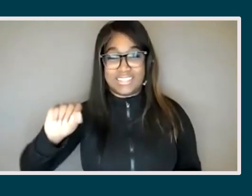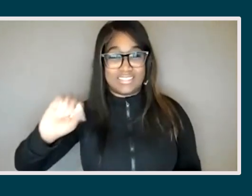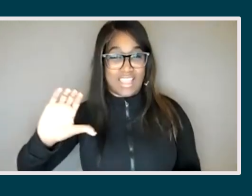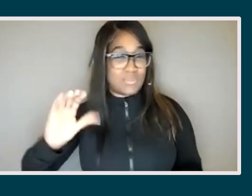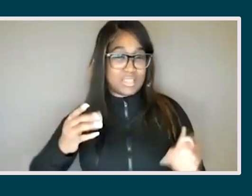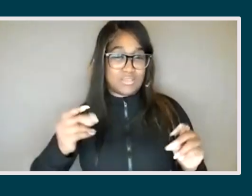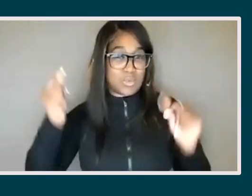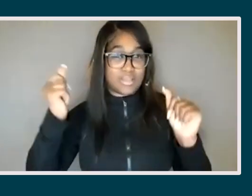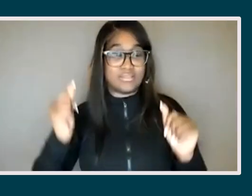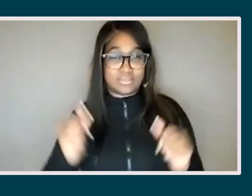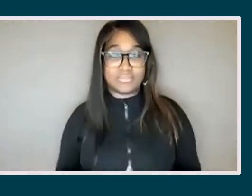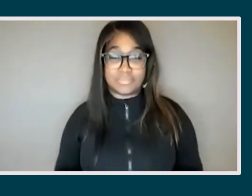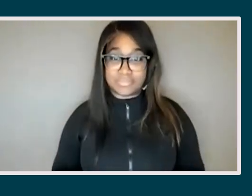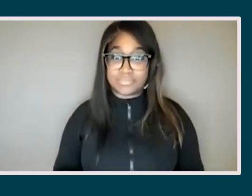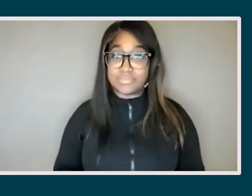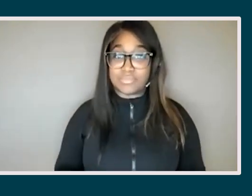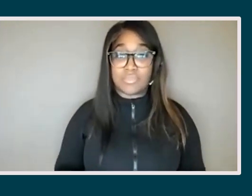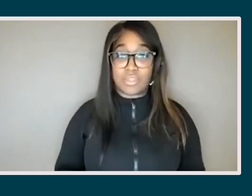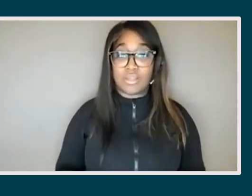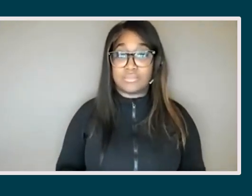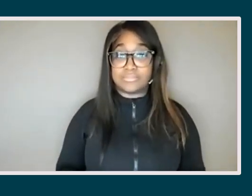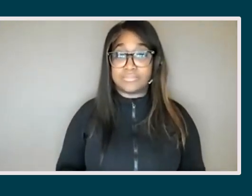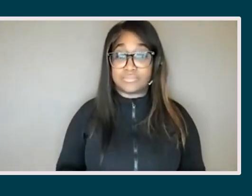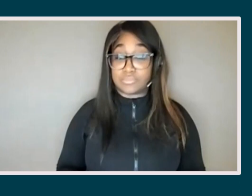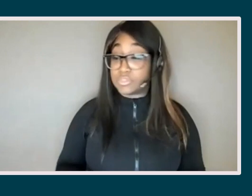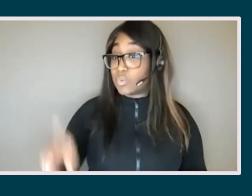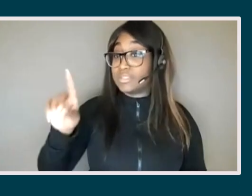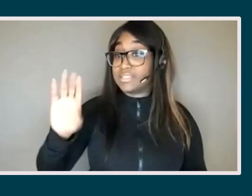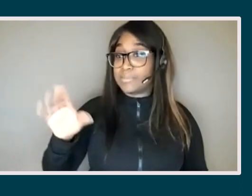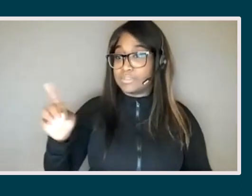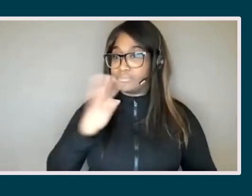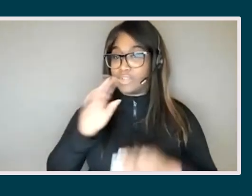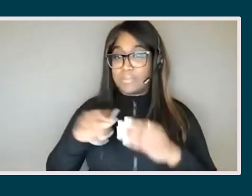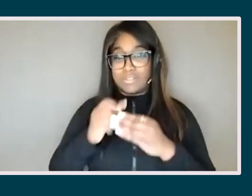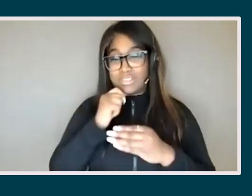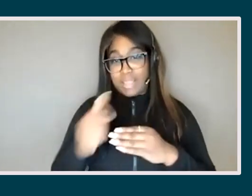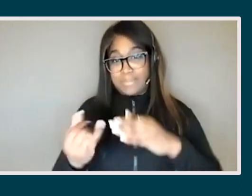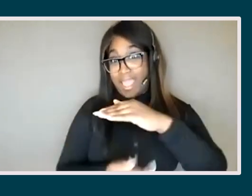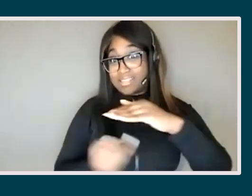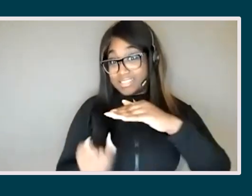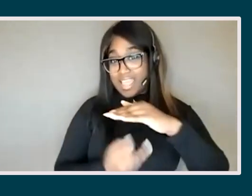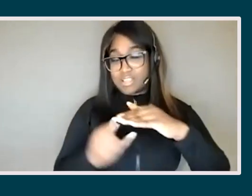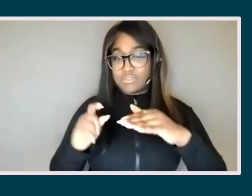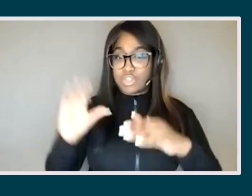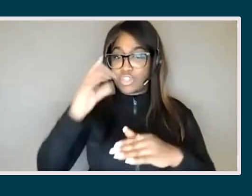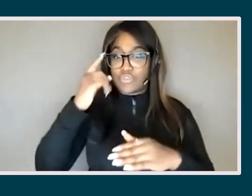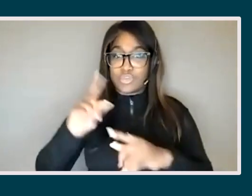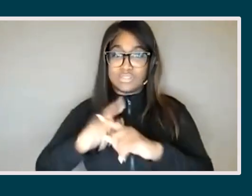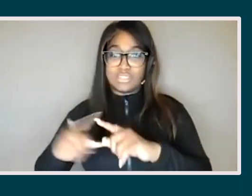that breaking what Deborah was talking about of not being isolated, I can look for those intersections. I